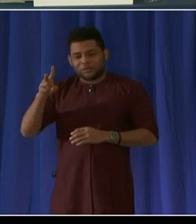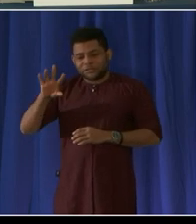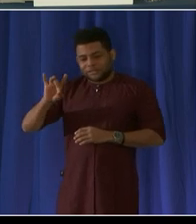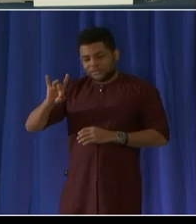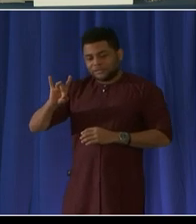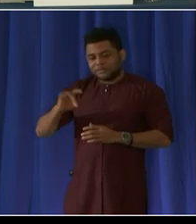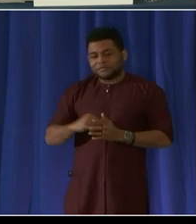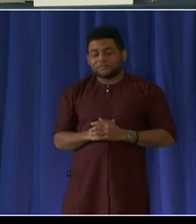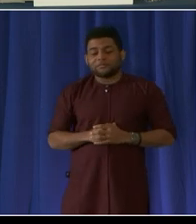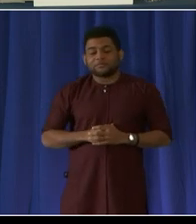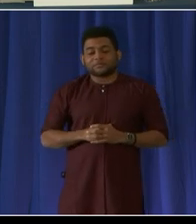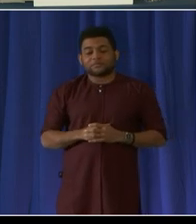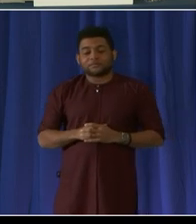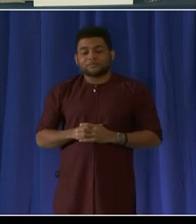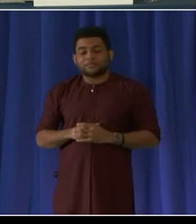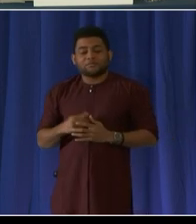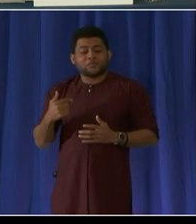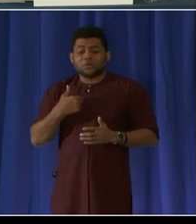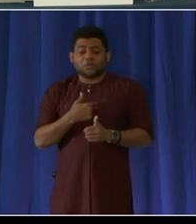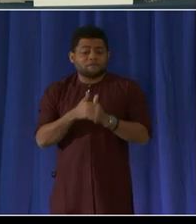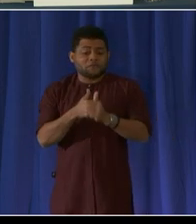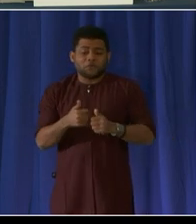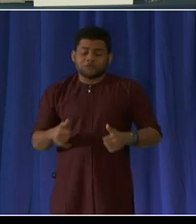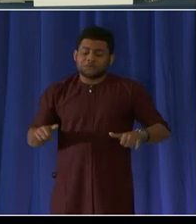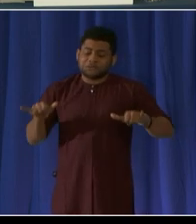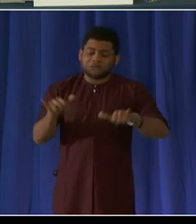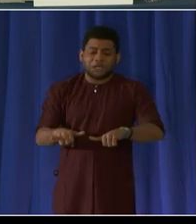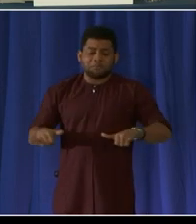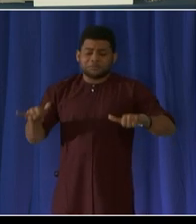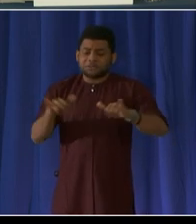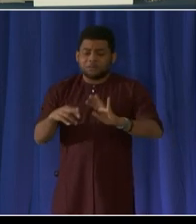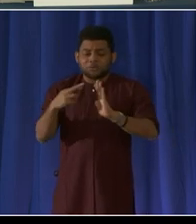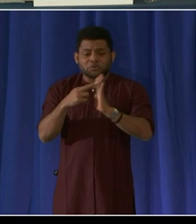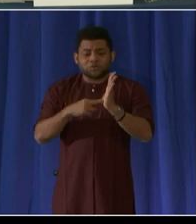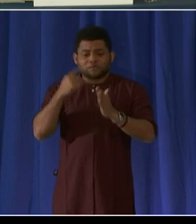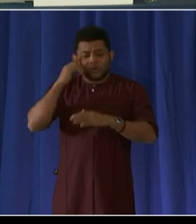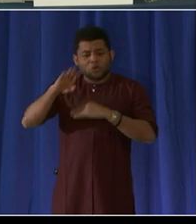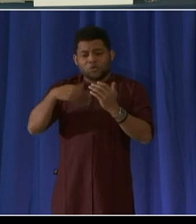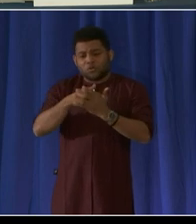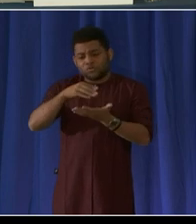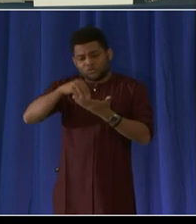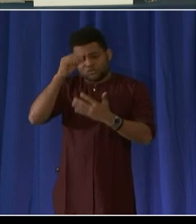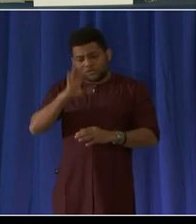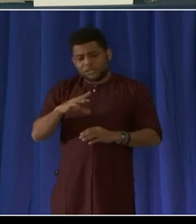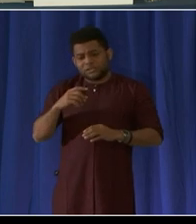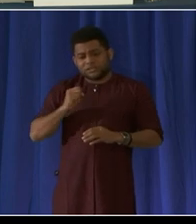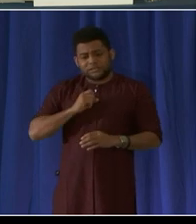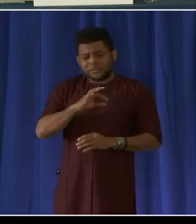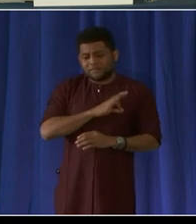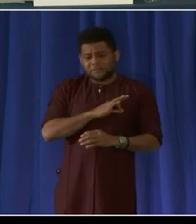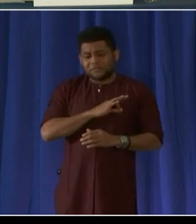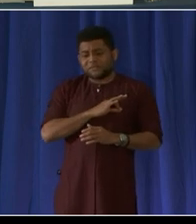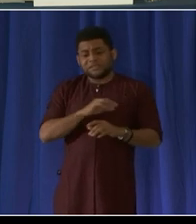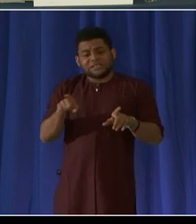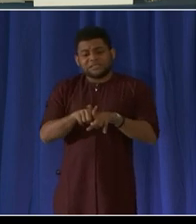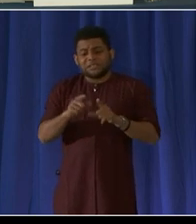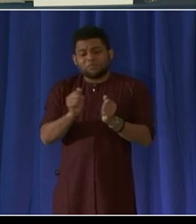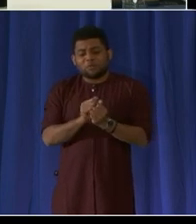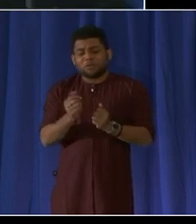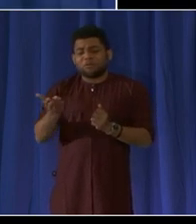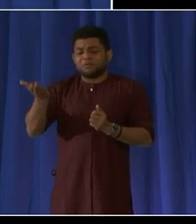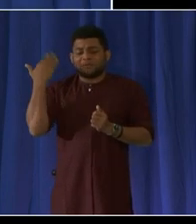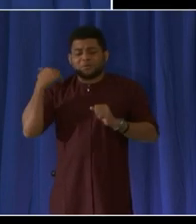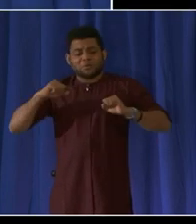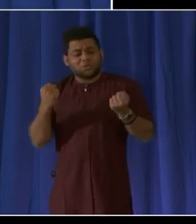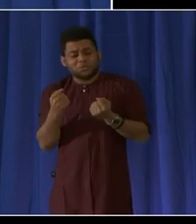February the 28th. We'll be following the same protocol for our students and staff as we did returning from the